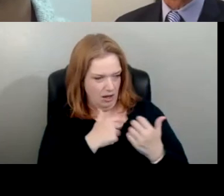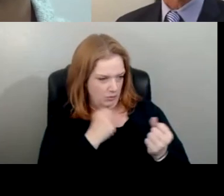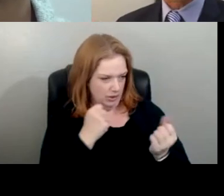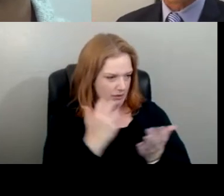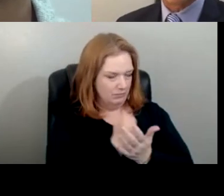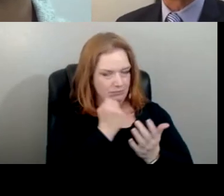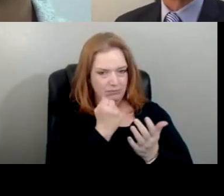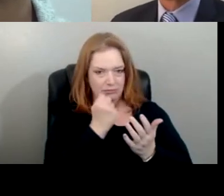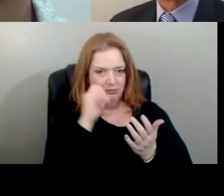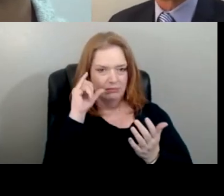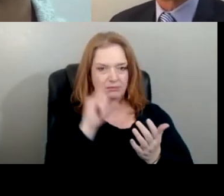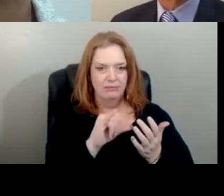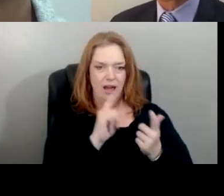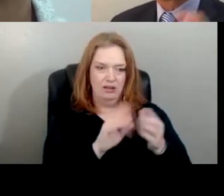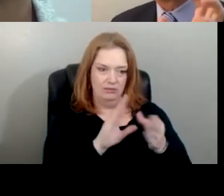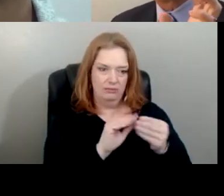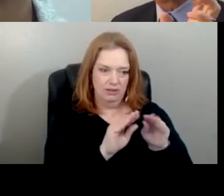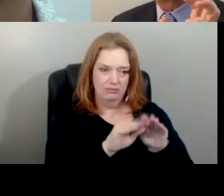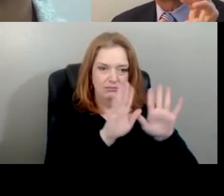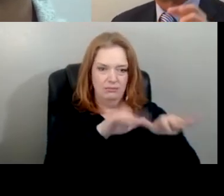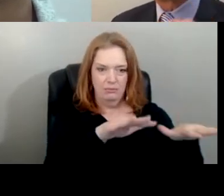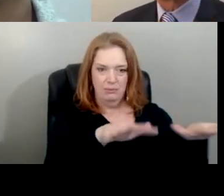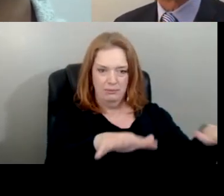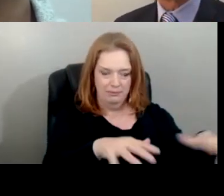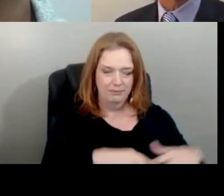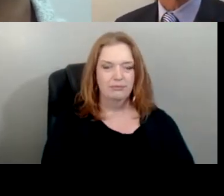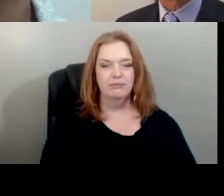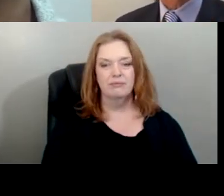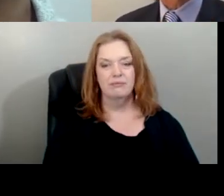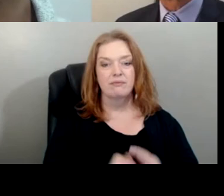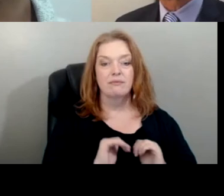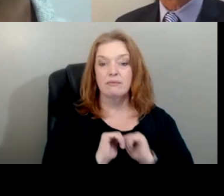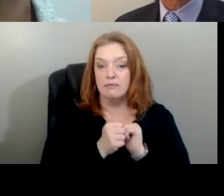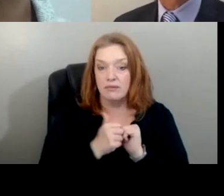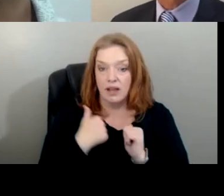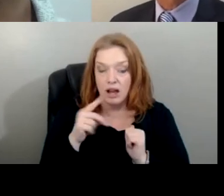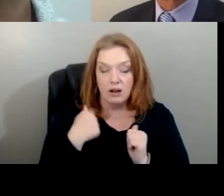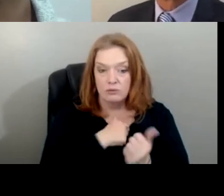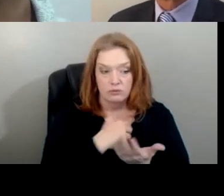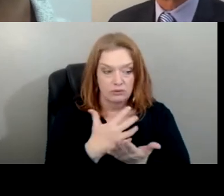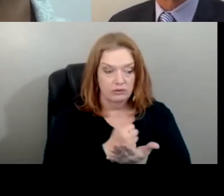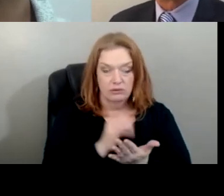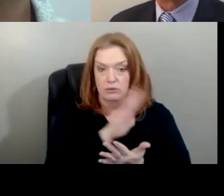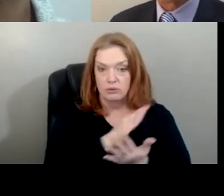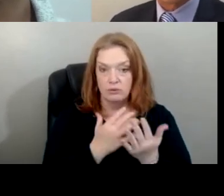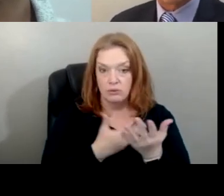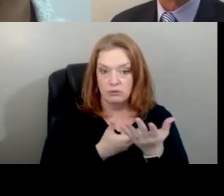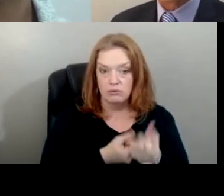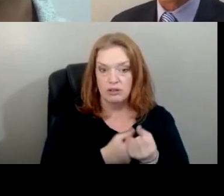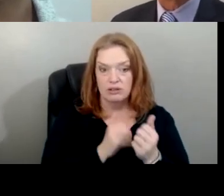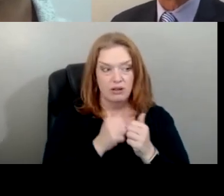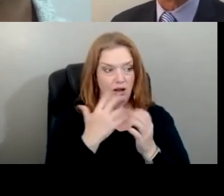messaging what's happening? How do we gain the trust and support of the communities in their involvement in